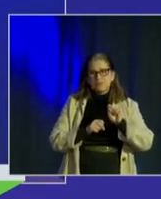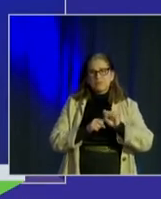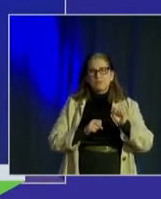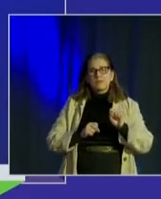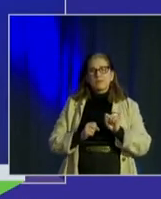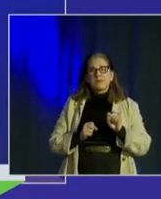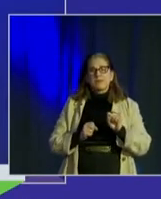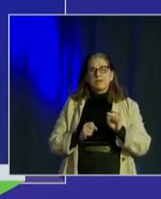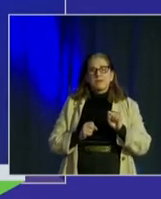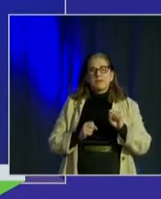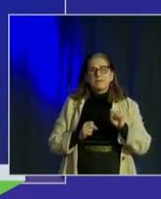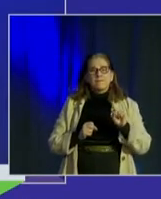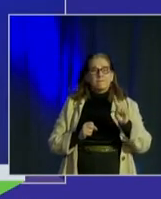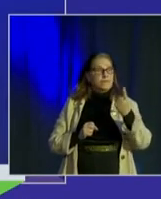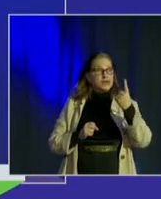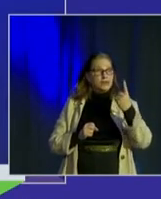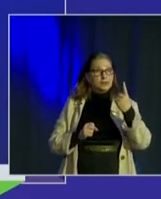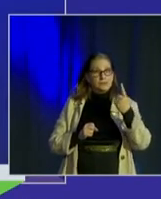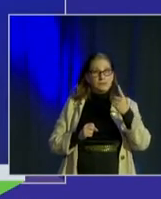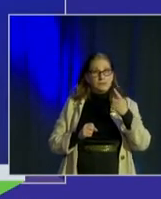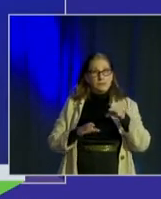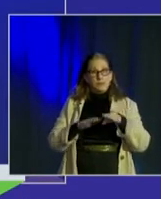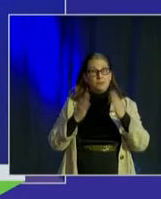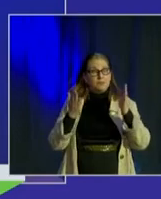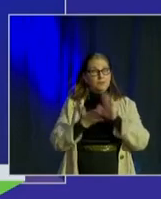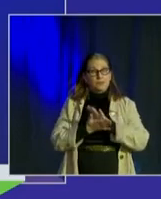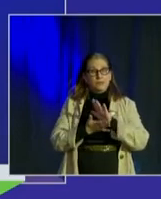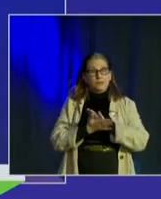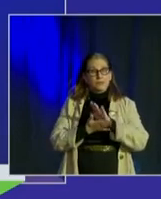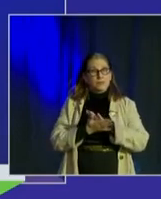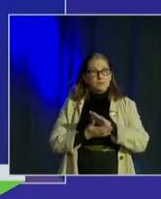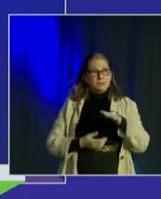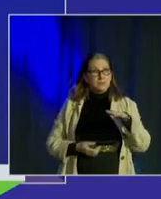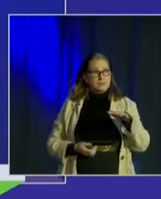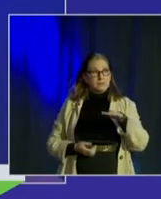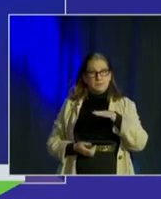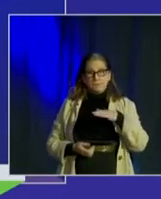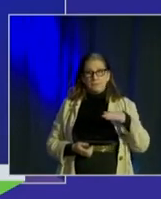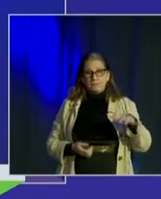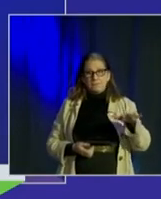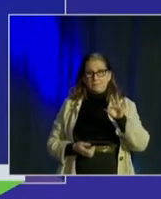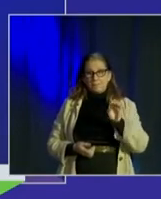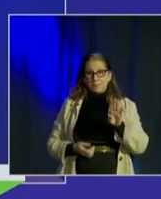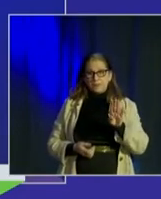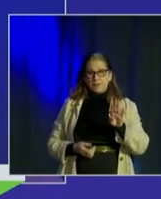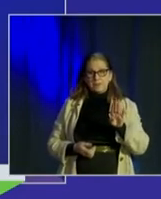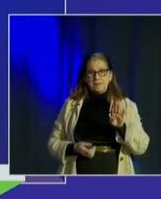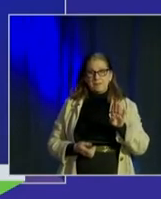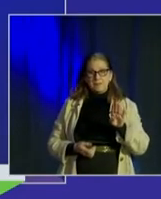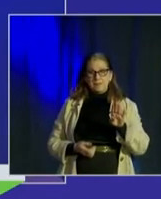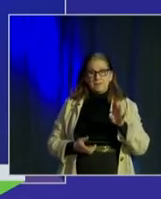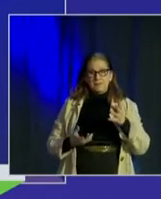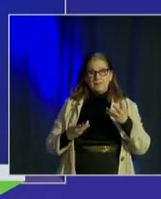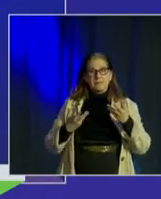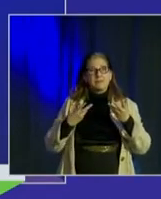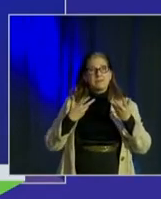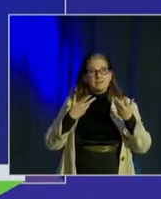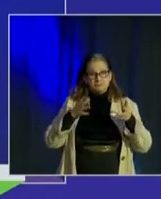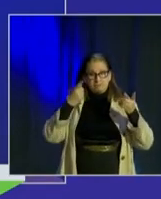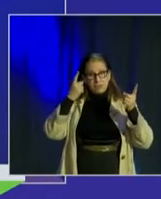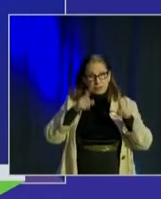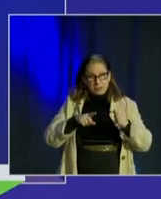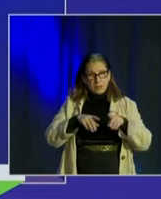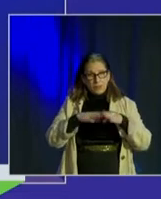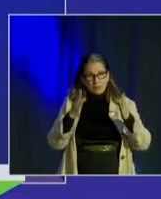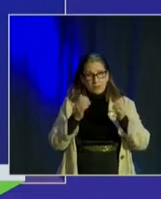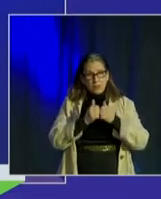region, to open our schools. And we did so with an agreement with our teachers, and we did so